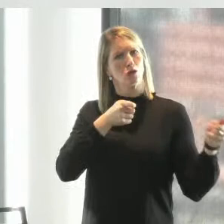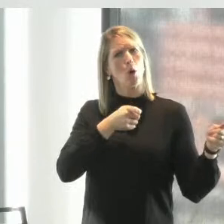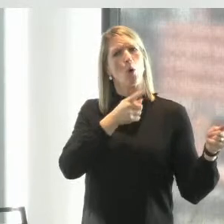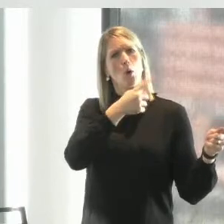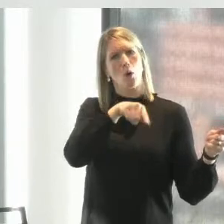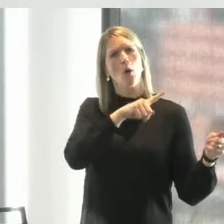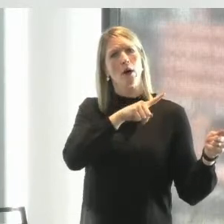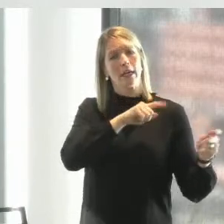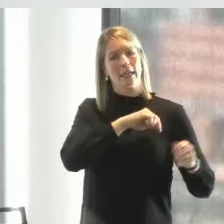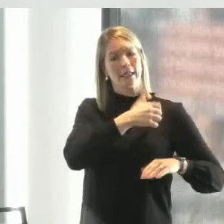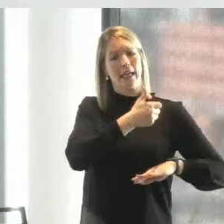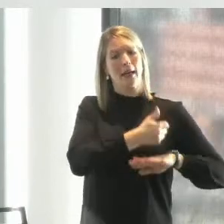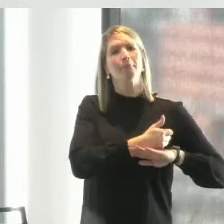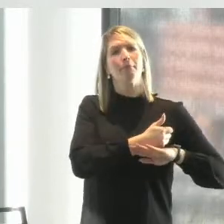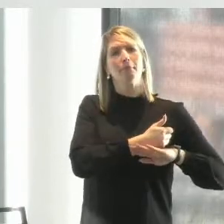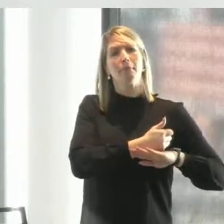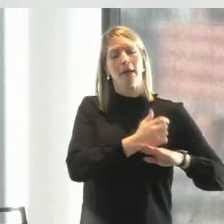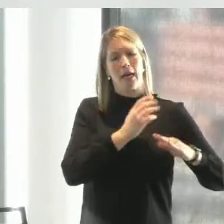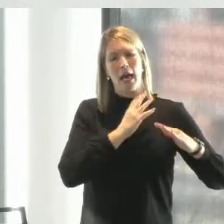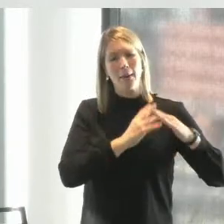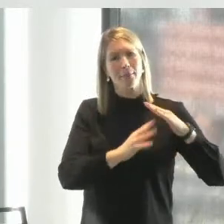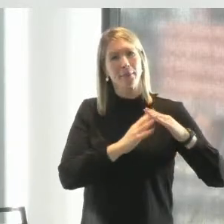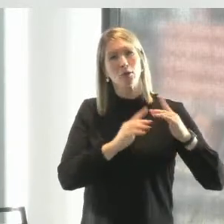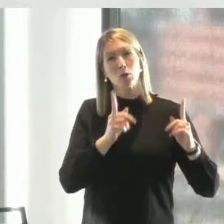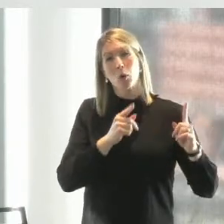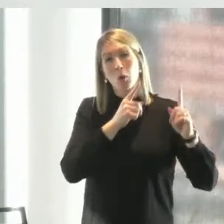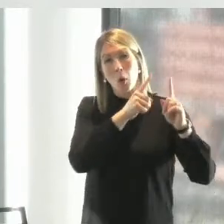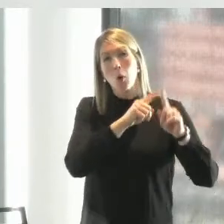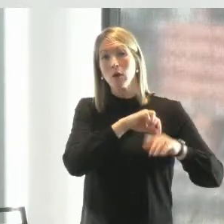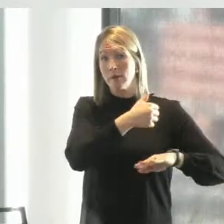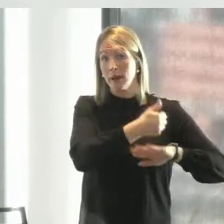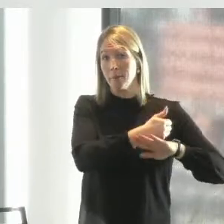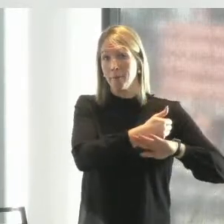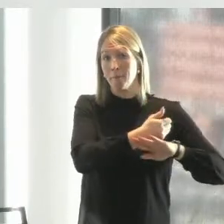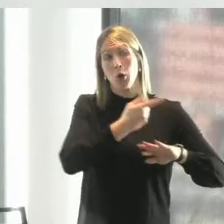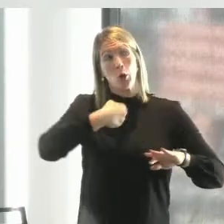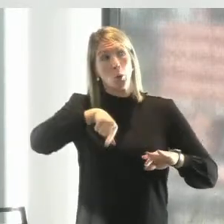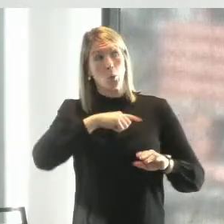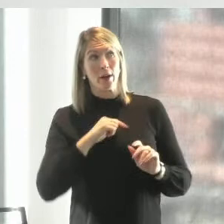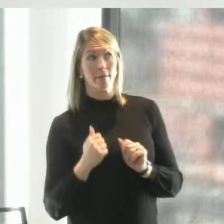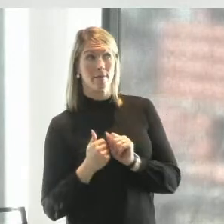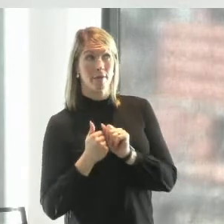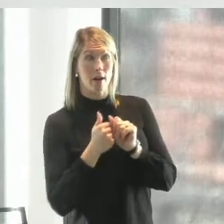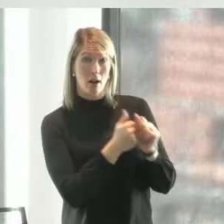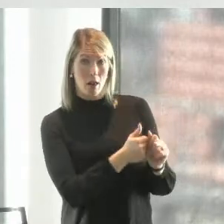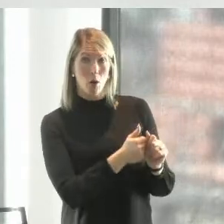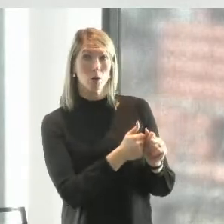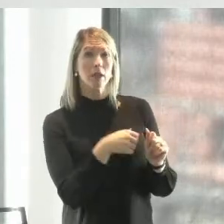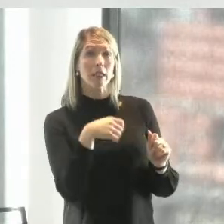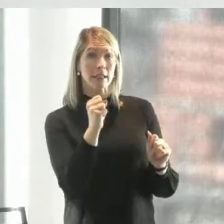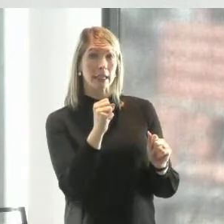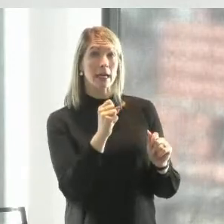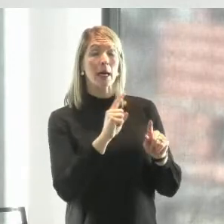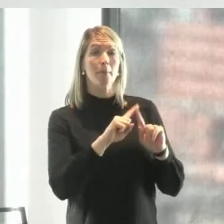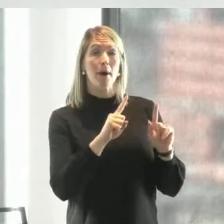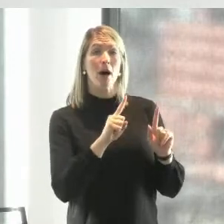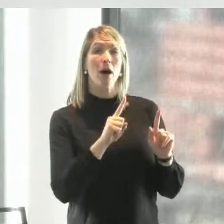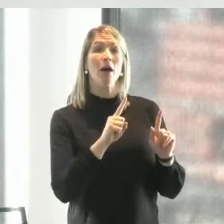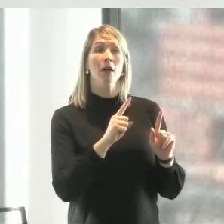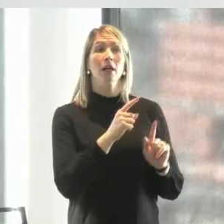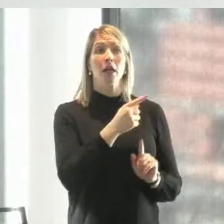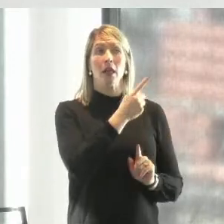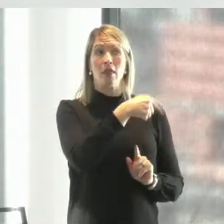and sets the general immigration targets and parameters, they do share with provincial governments, and ours